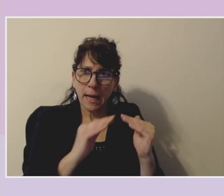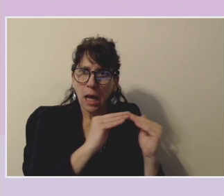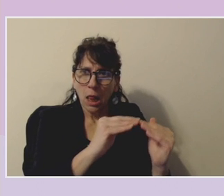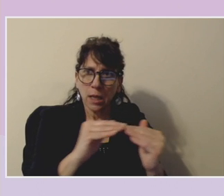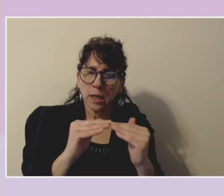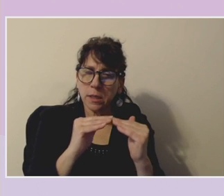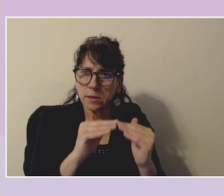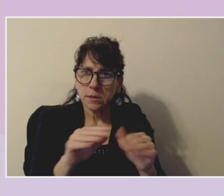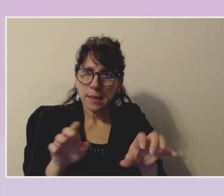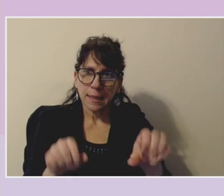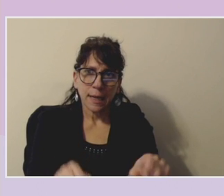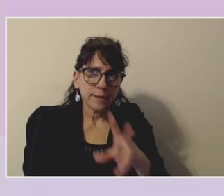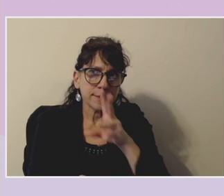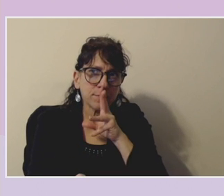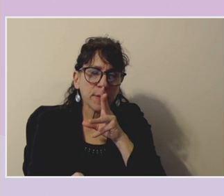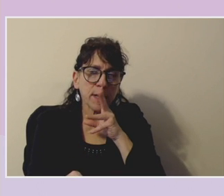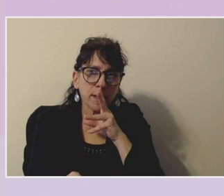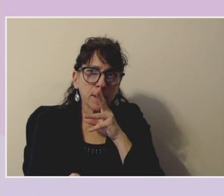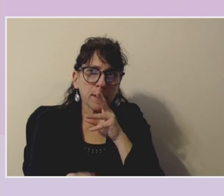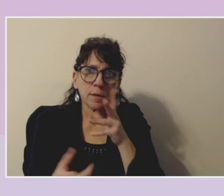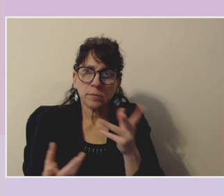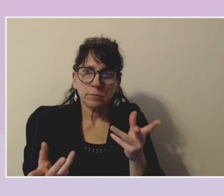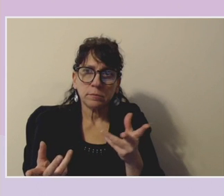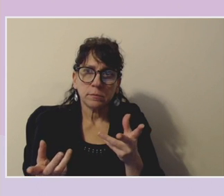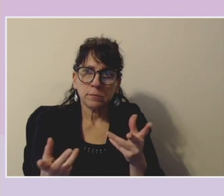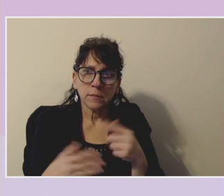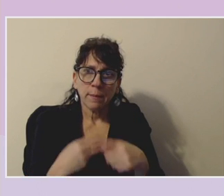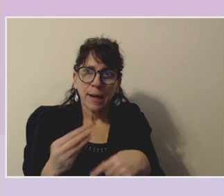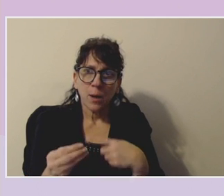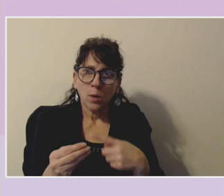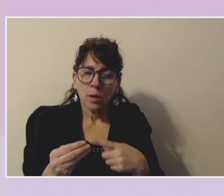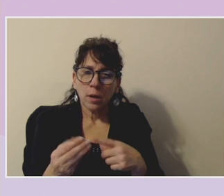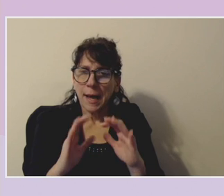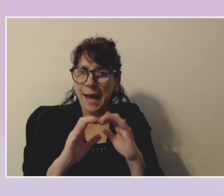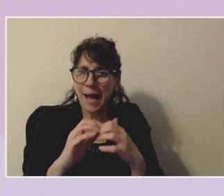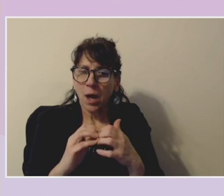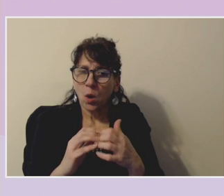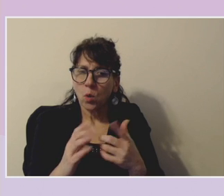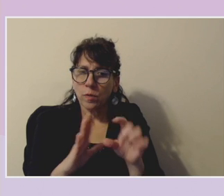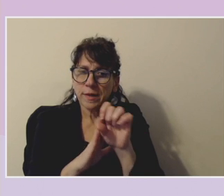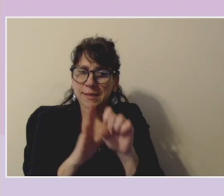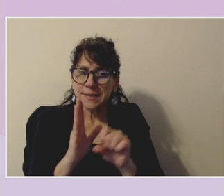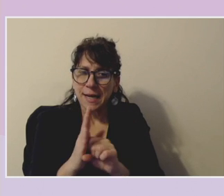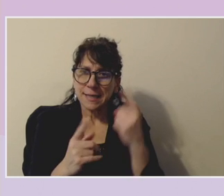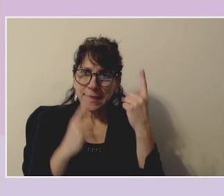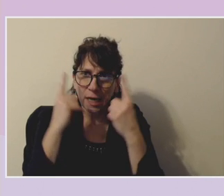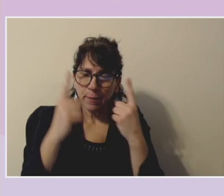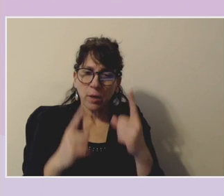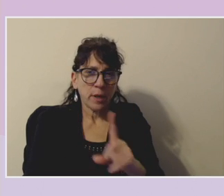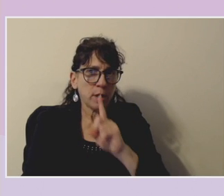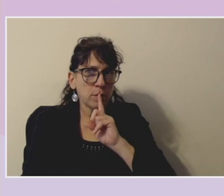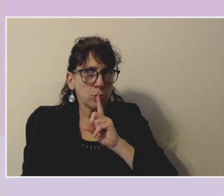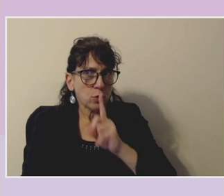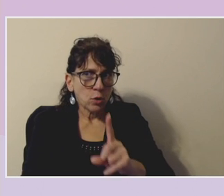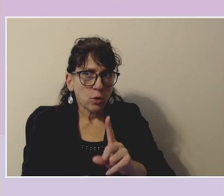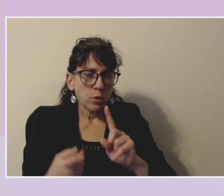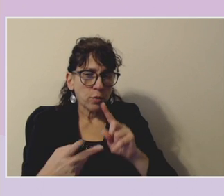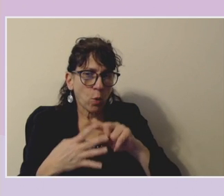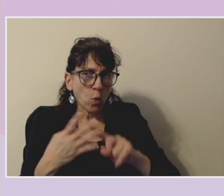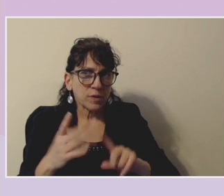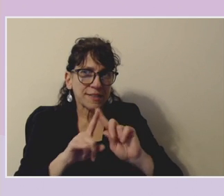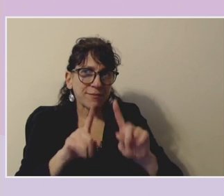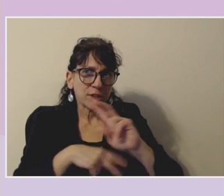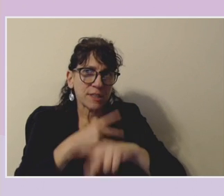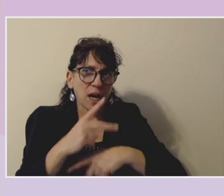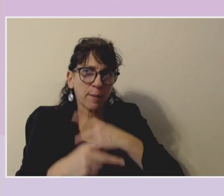can speak to kind of how the state is thinking about making sure that all of these different types of providers